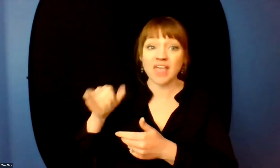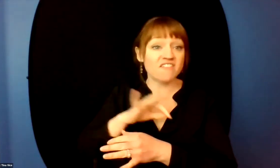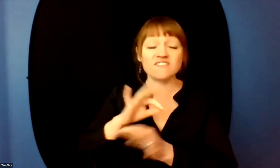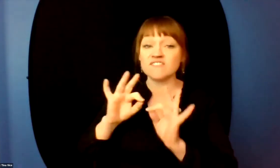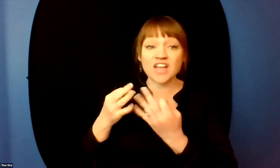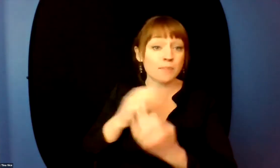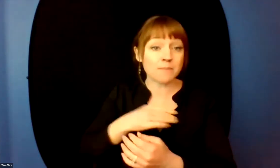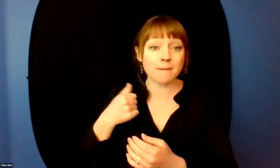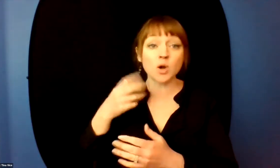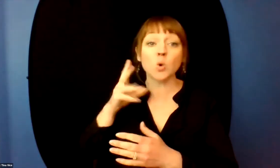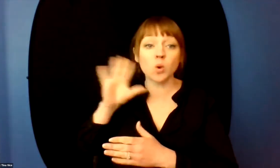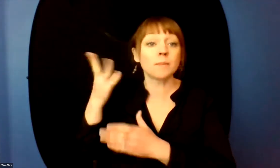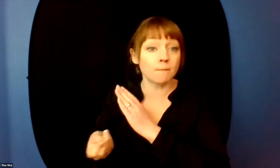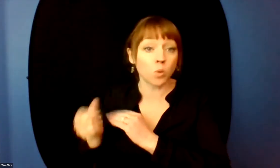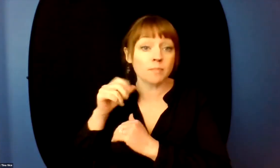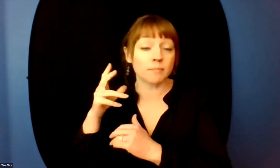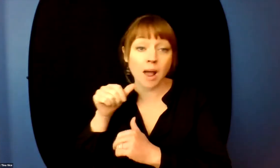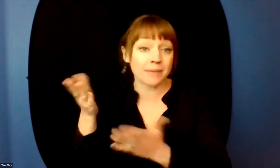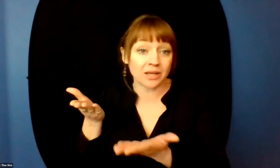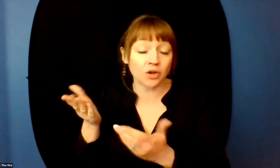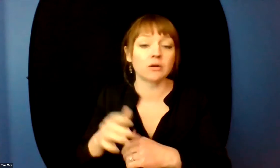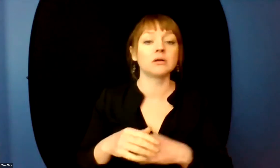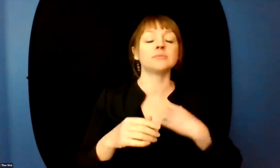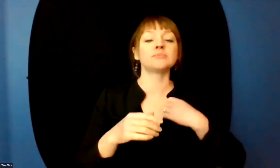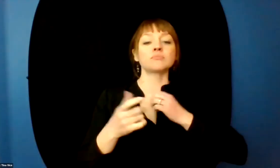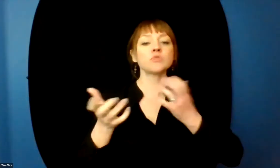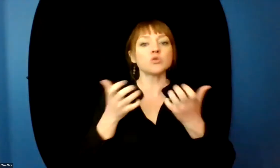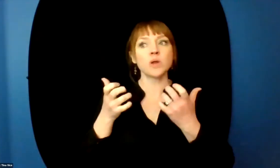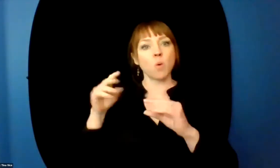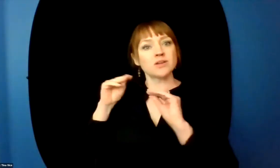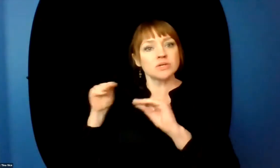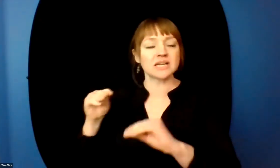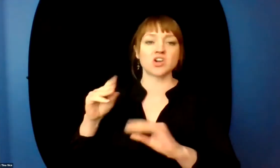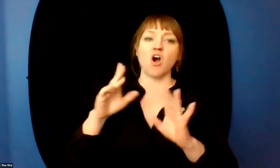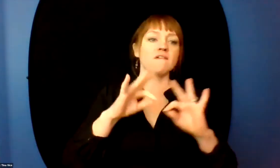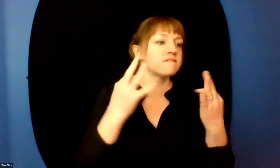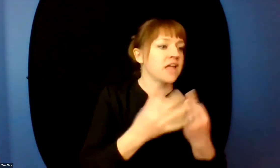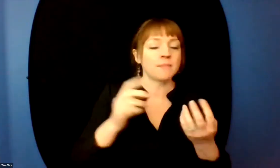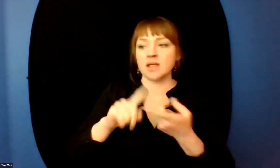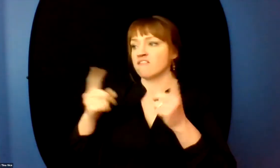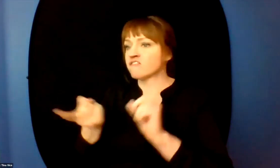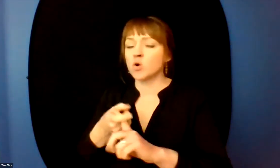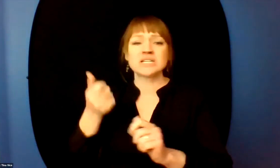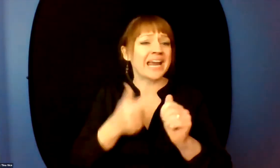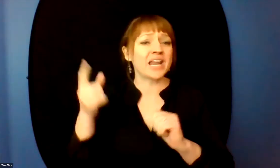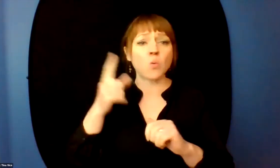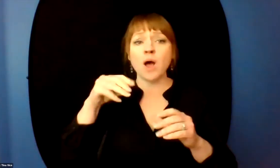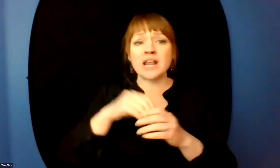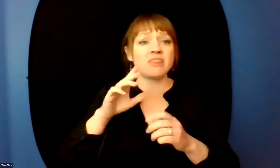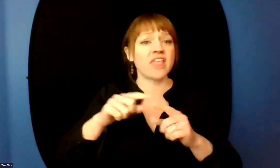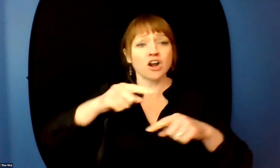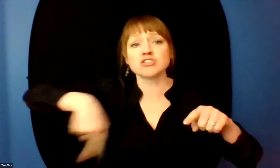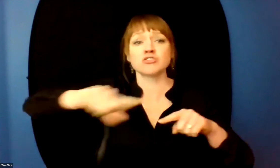the first thing we like to do is equip our family members and our friends, or anyone that considered a part of their circle of love,